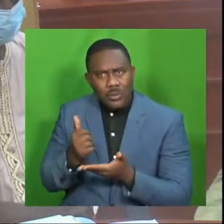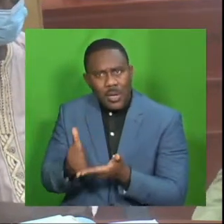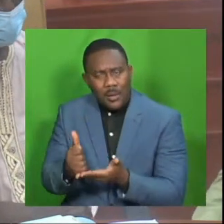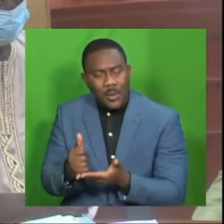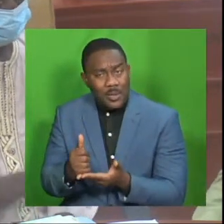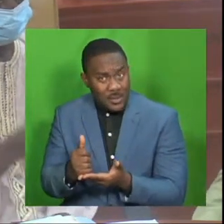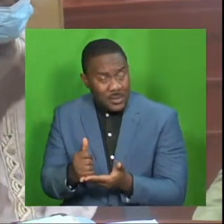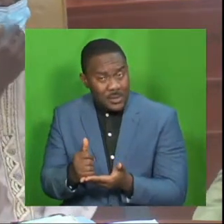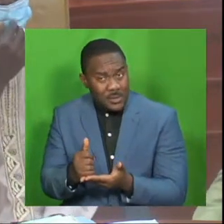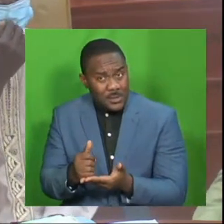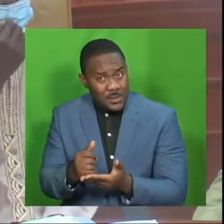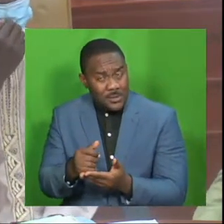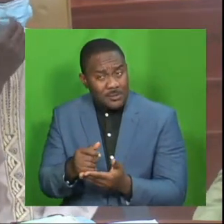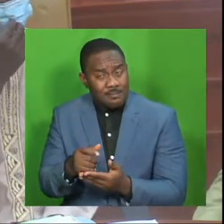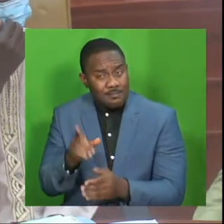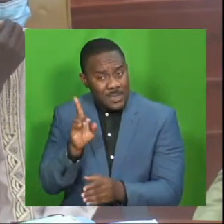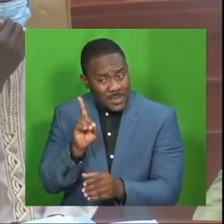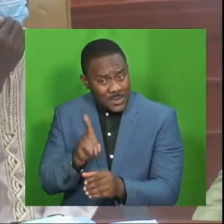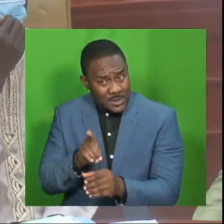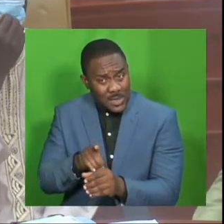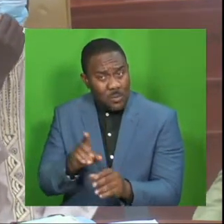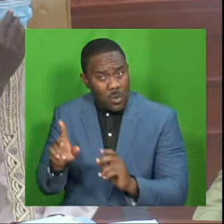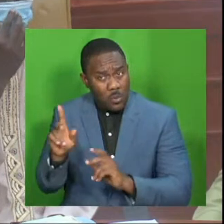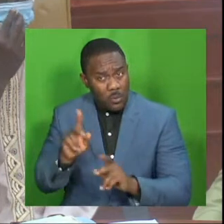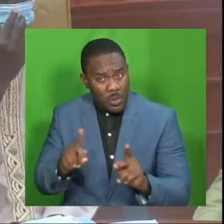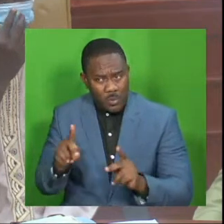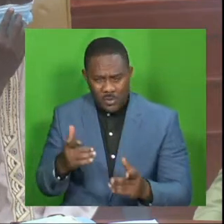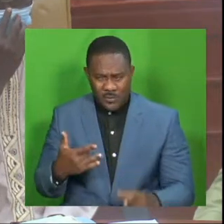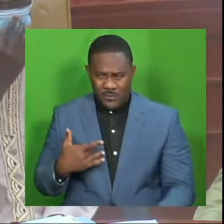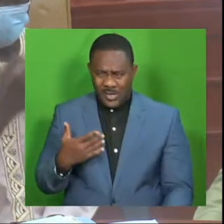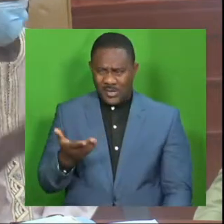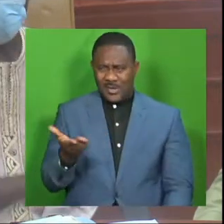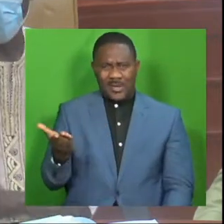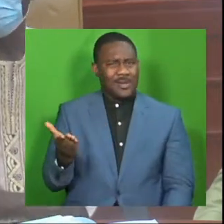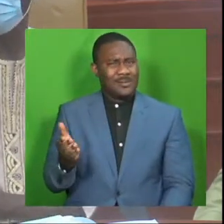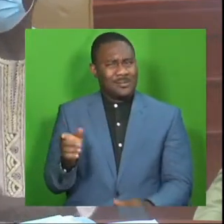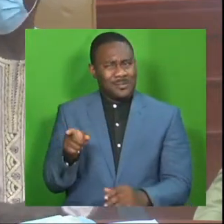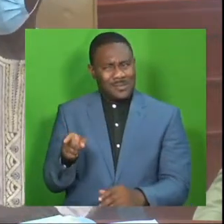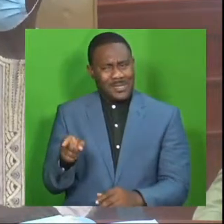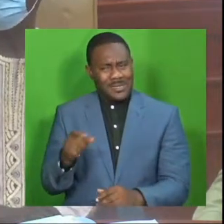to ensure that they do not suffer just because of